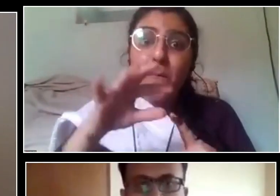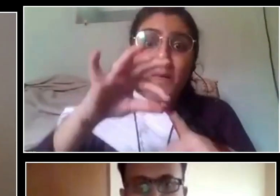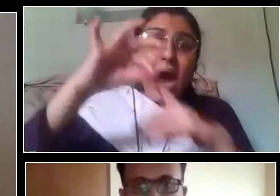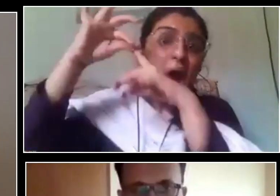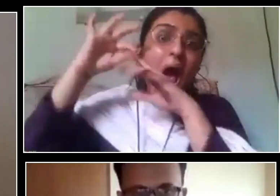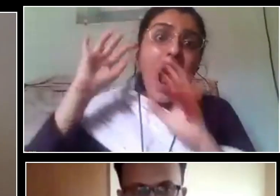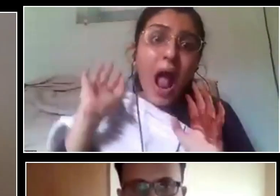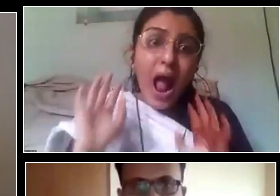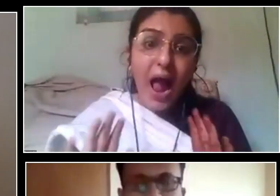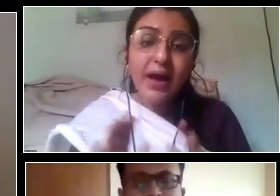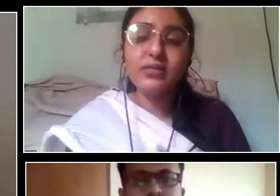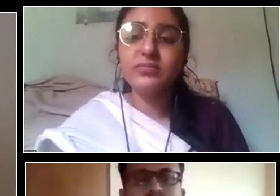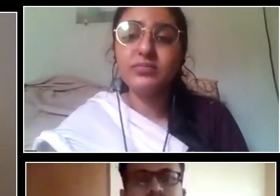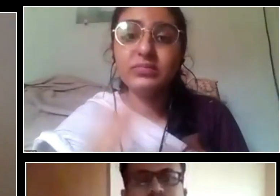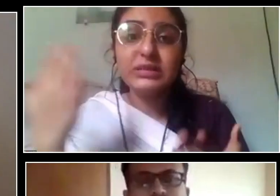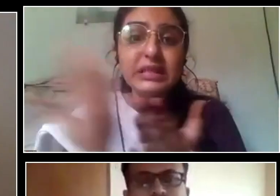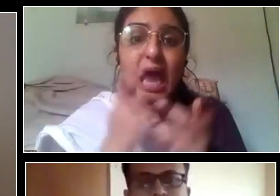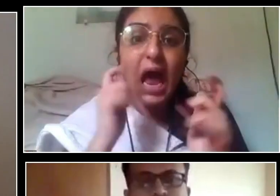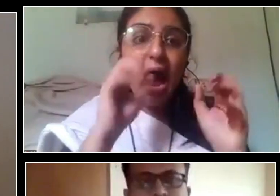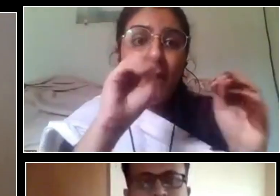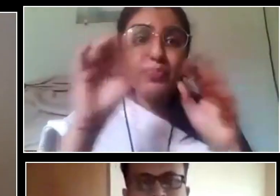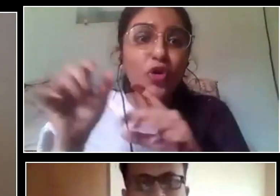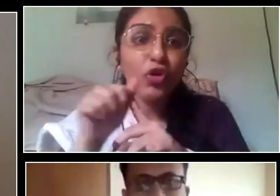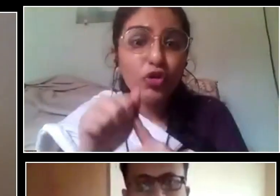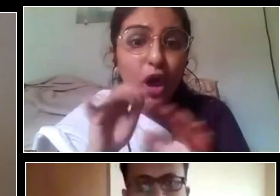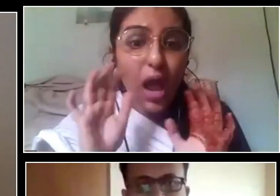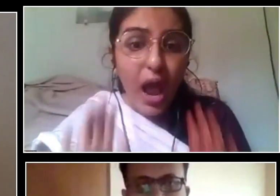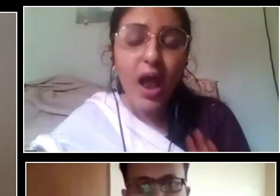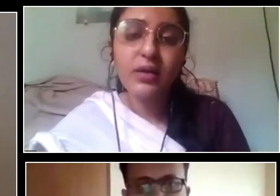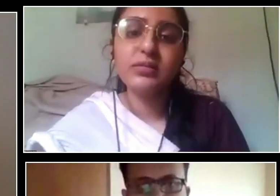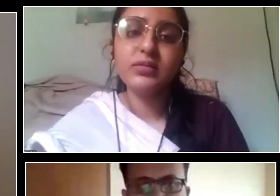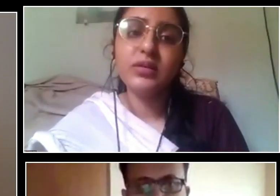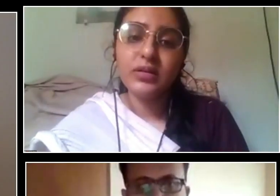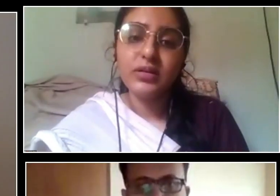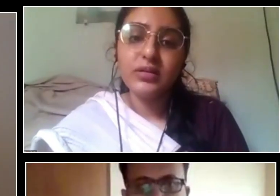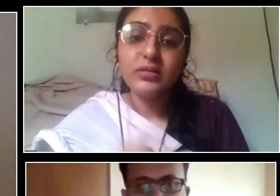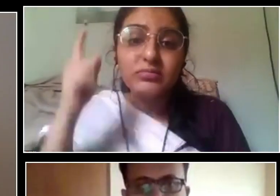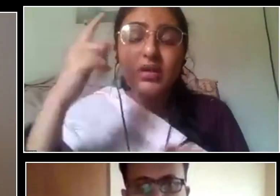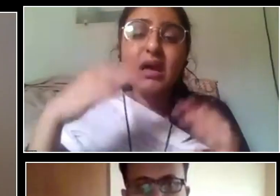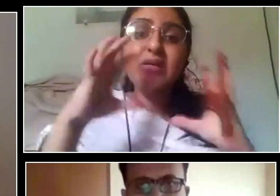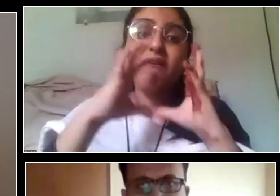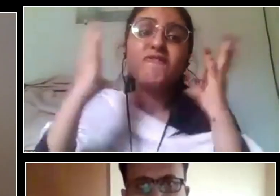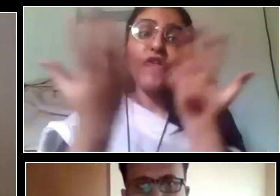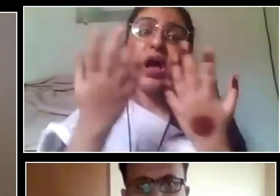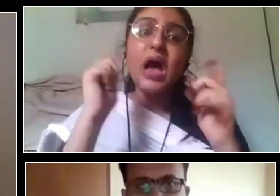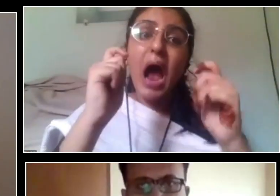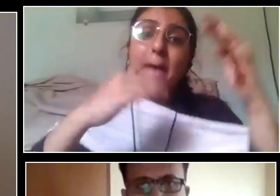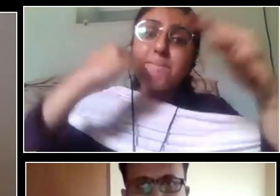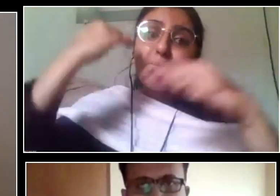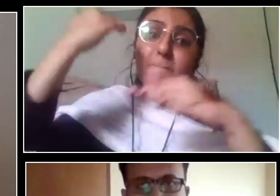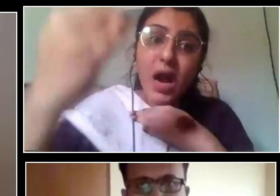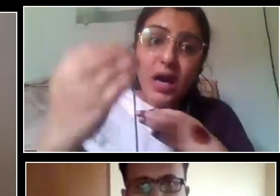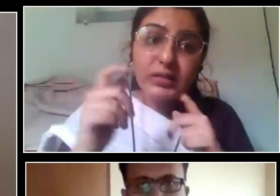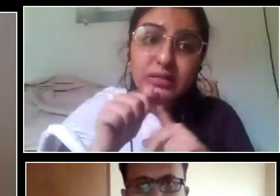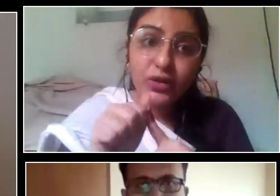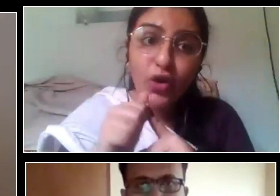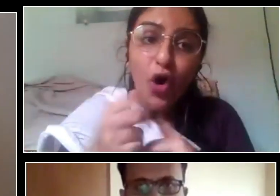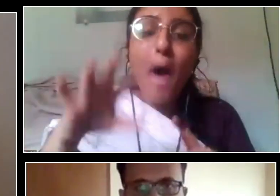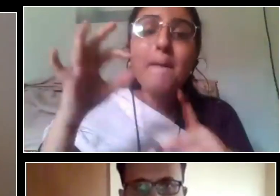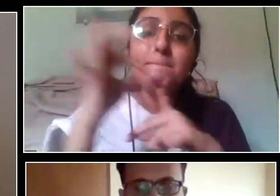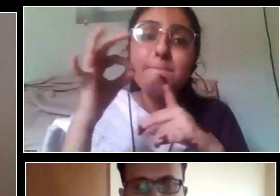career to leave a legacy of making the world better, of designing a better civilization. Because Pakistan has